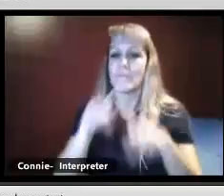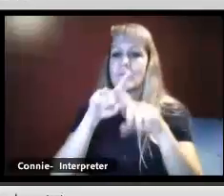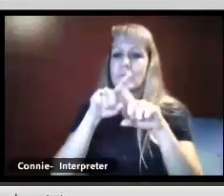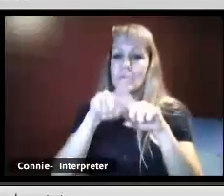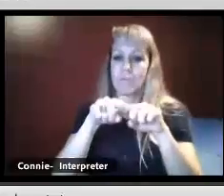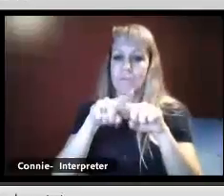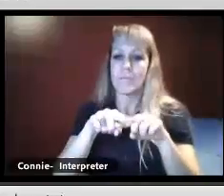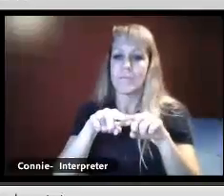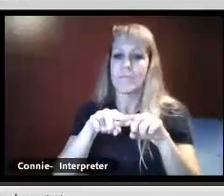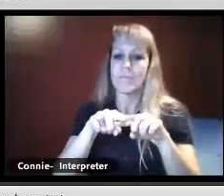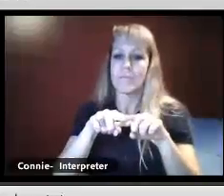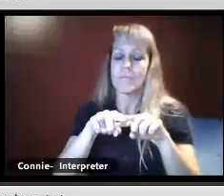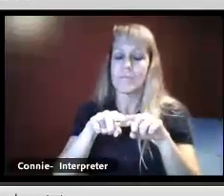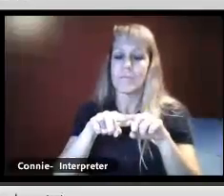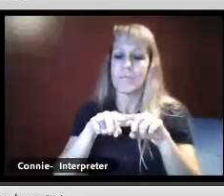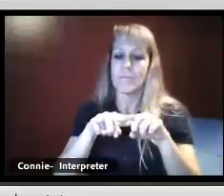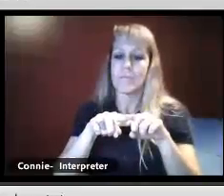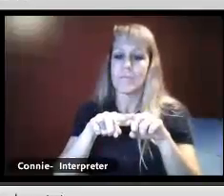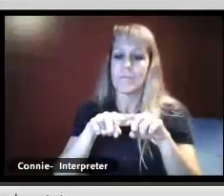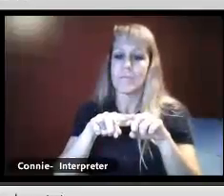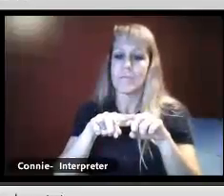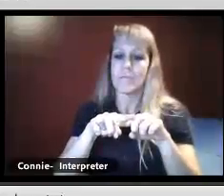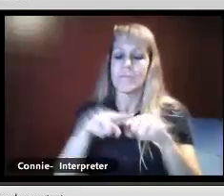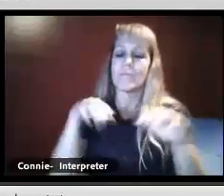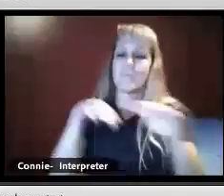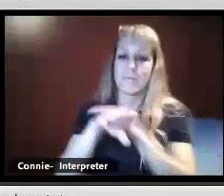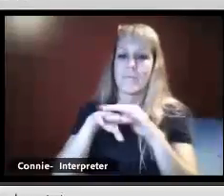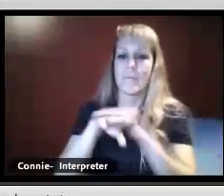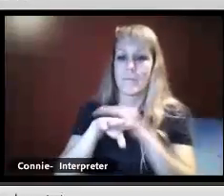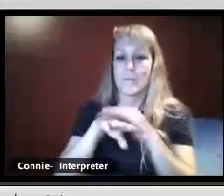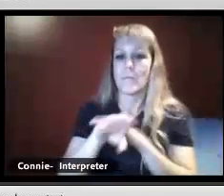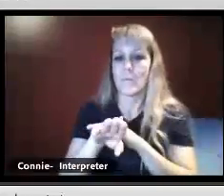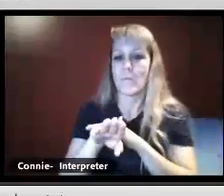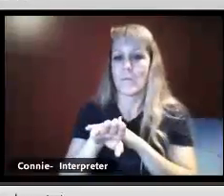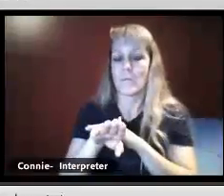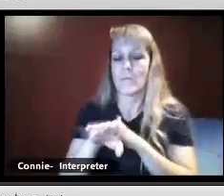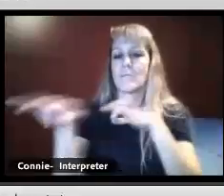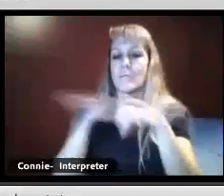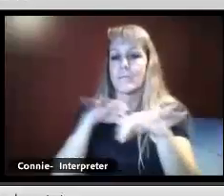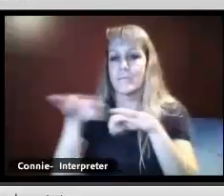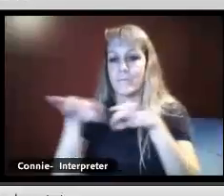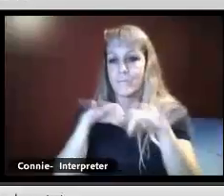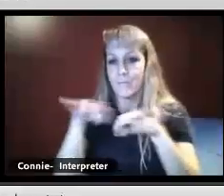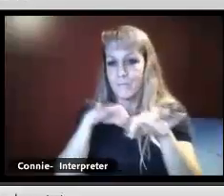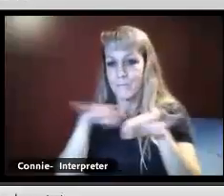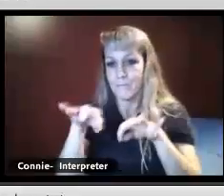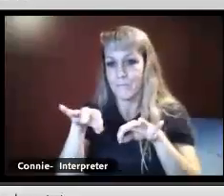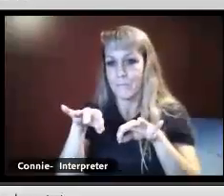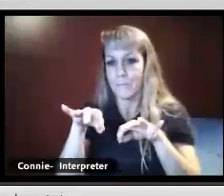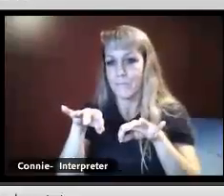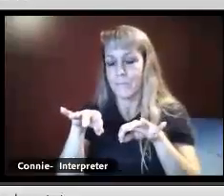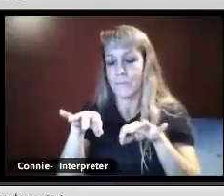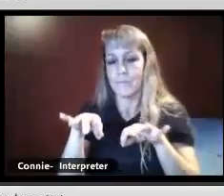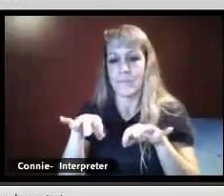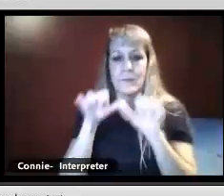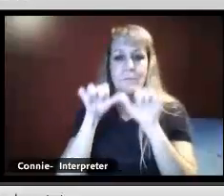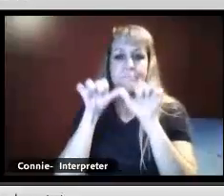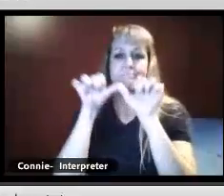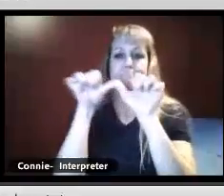and, not to speak of, accessible source of explanations for an almost endless variety